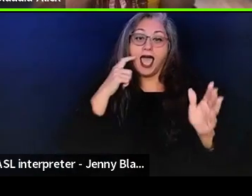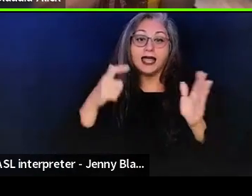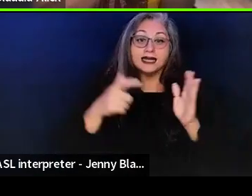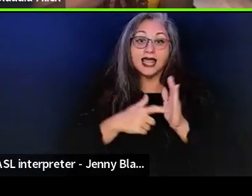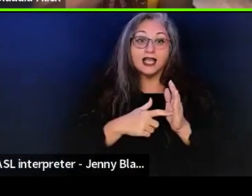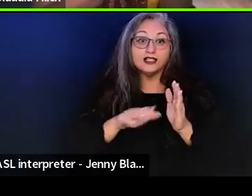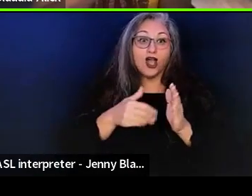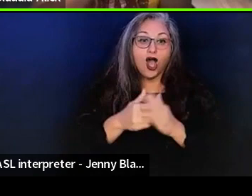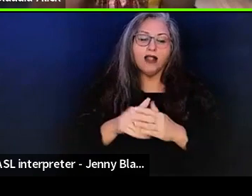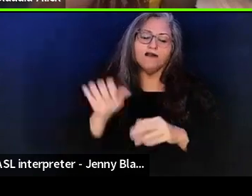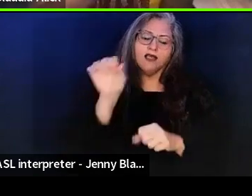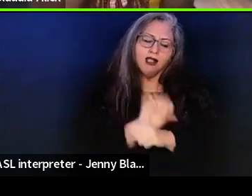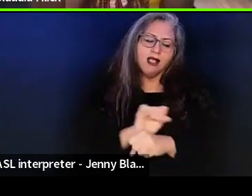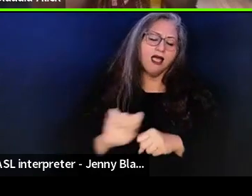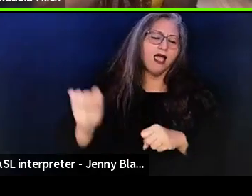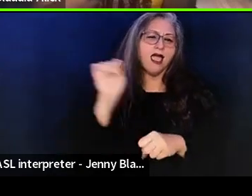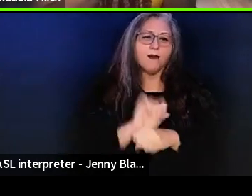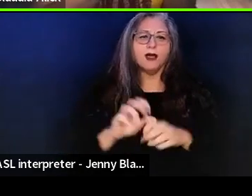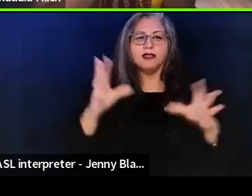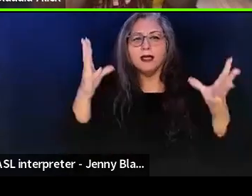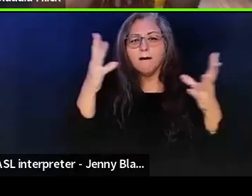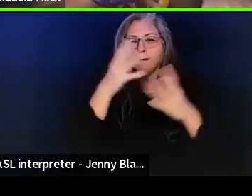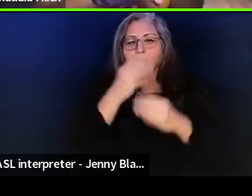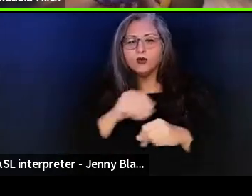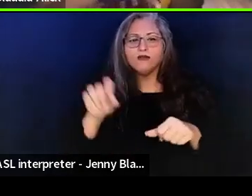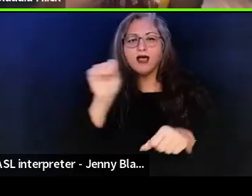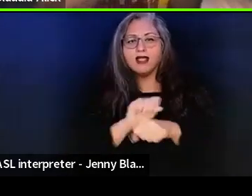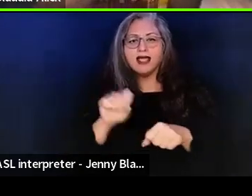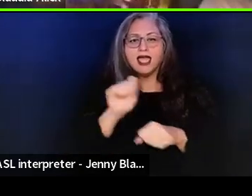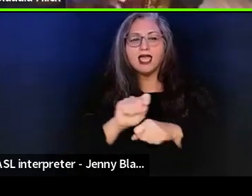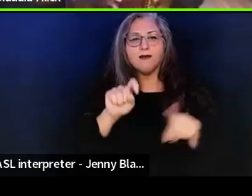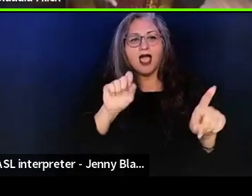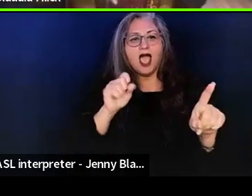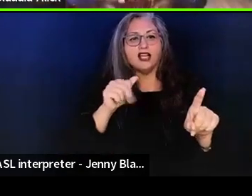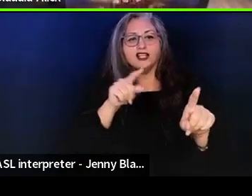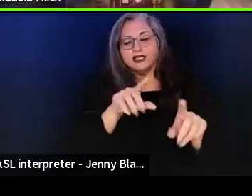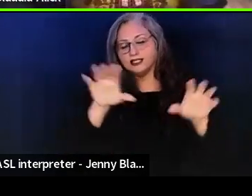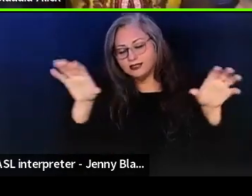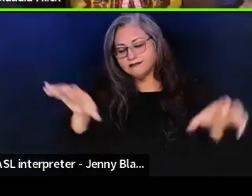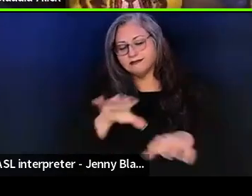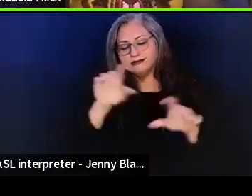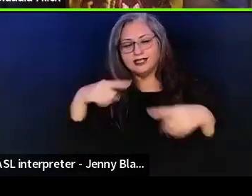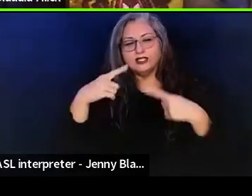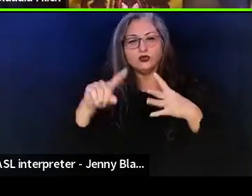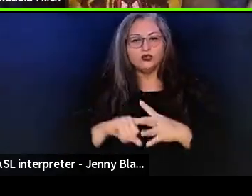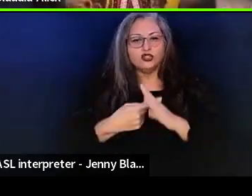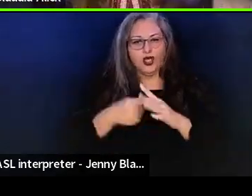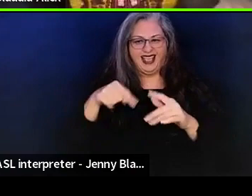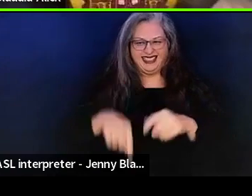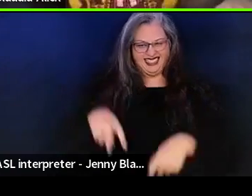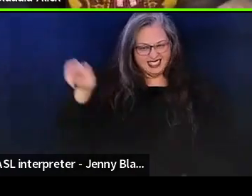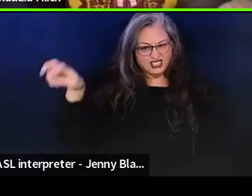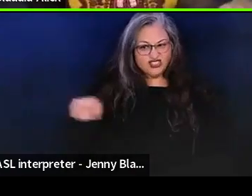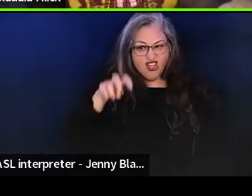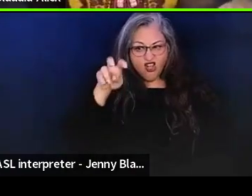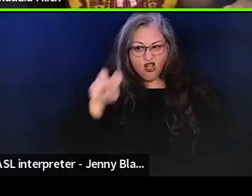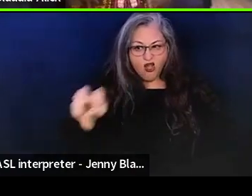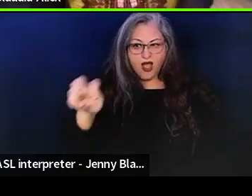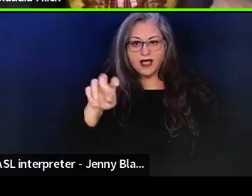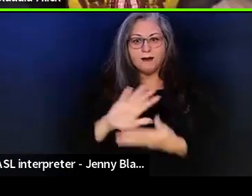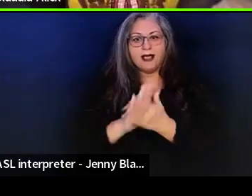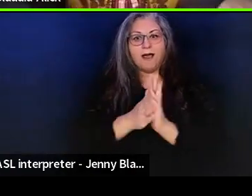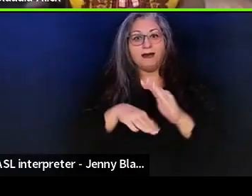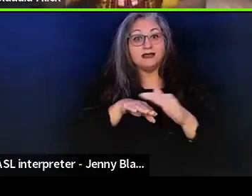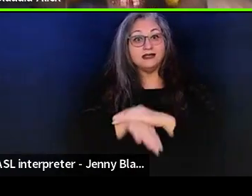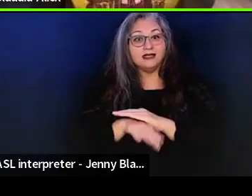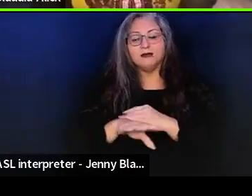all of the labor, the beautiful, awesome labor that Aashna has done to start the journey to making it all accessible?